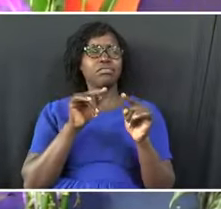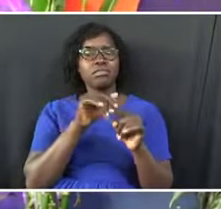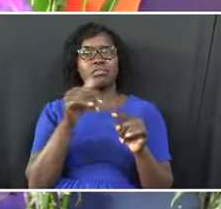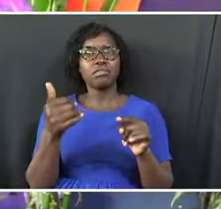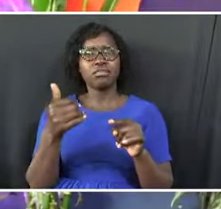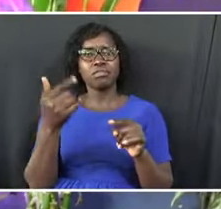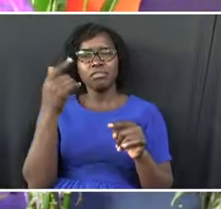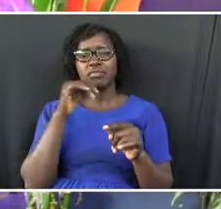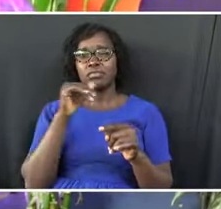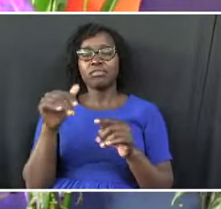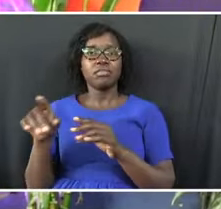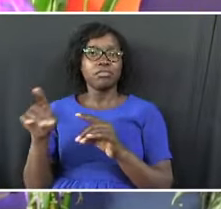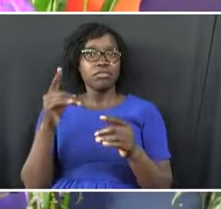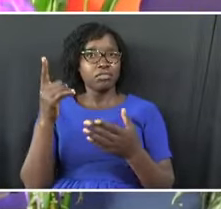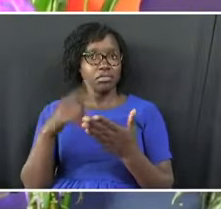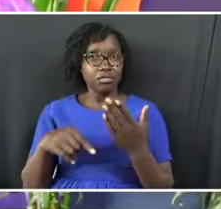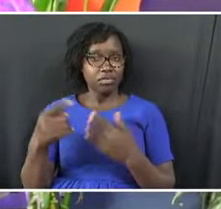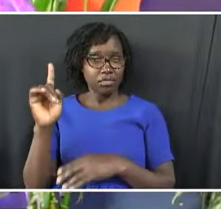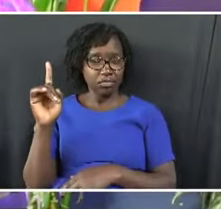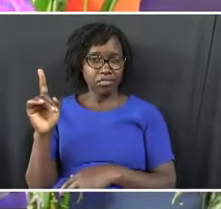not doing what is right.